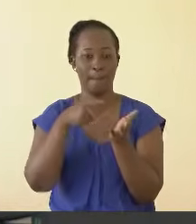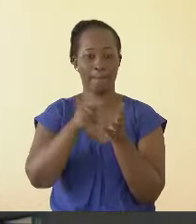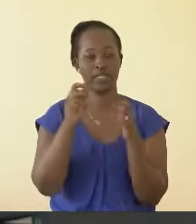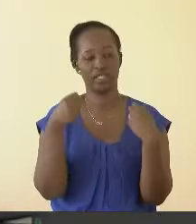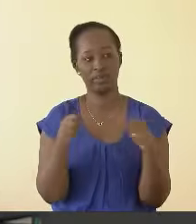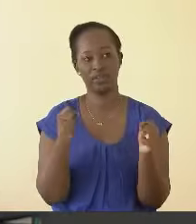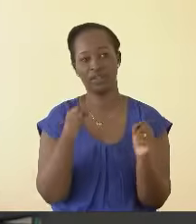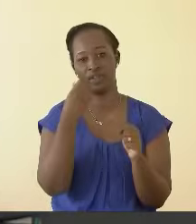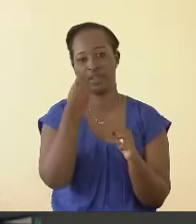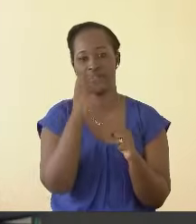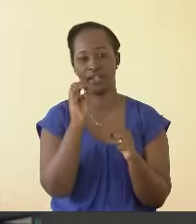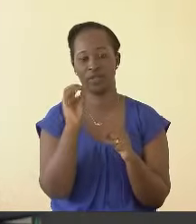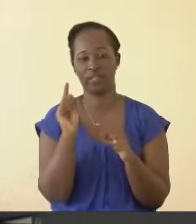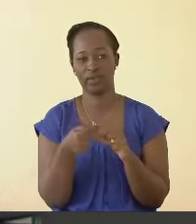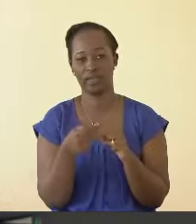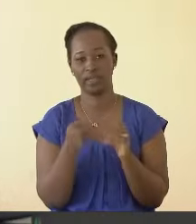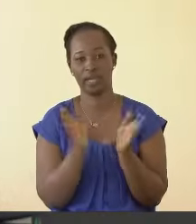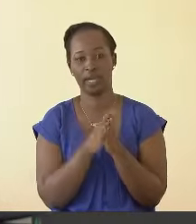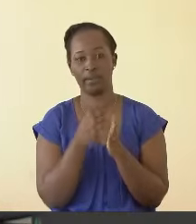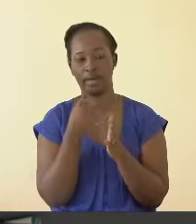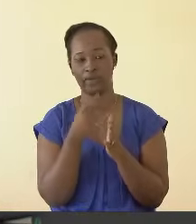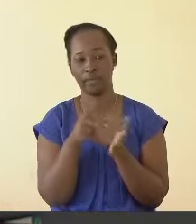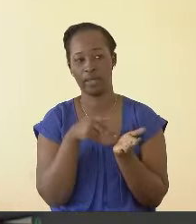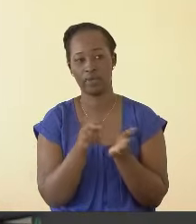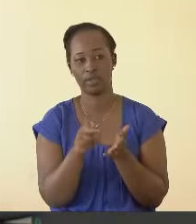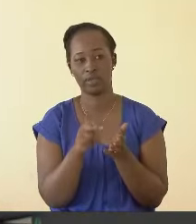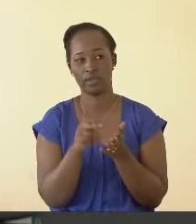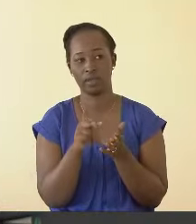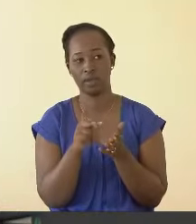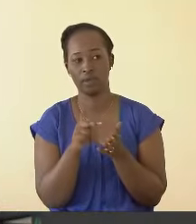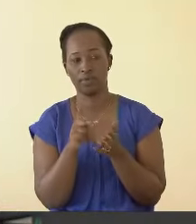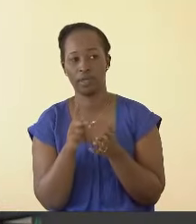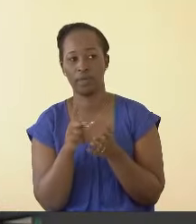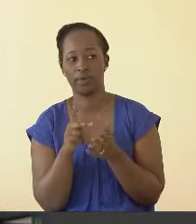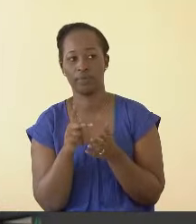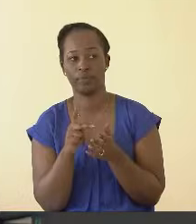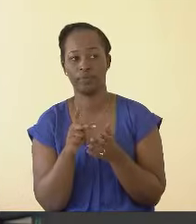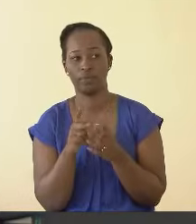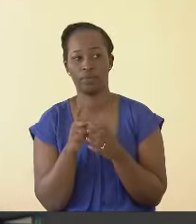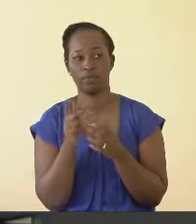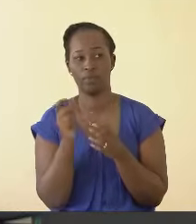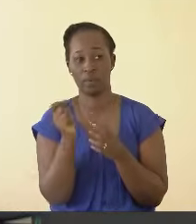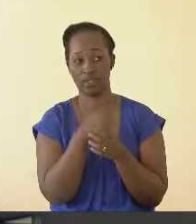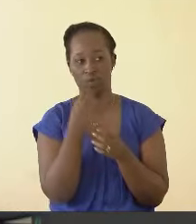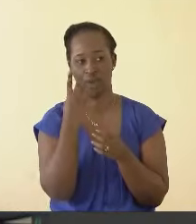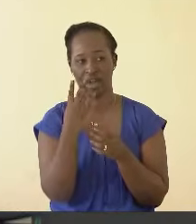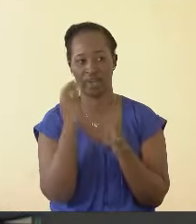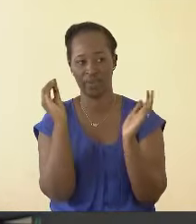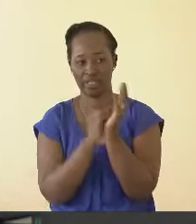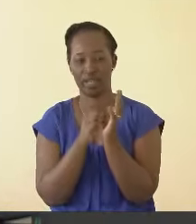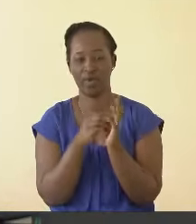vehicle, 500,000, and they're saying it was bought in April. So you have to record it in the month